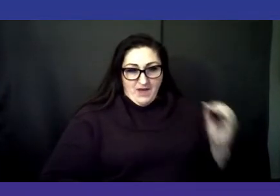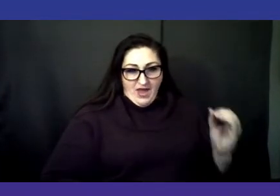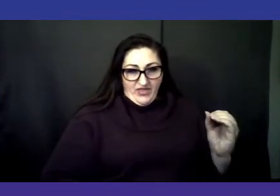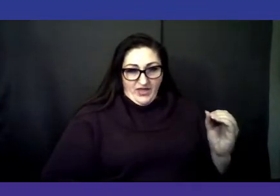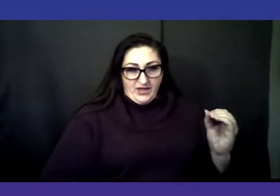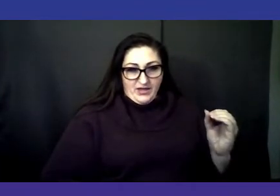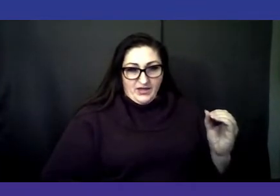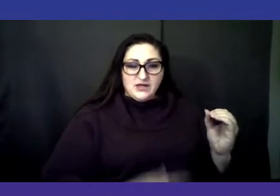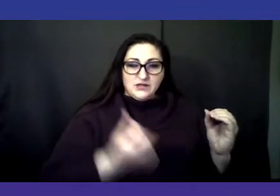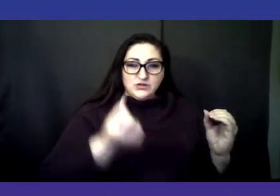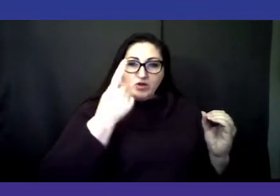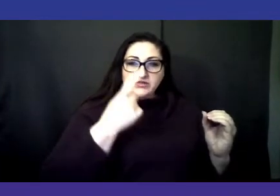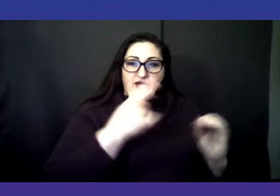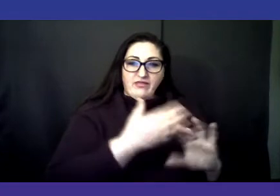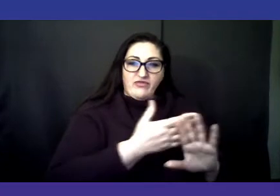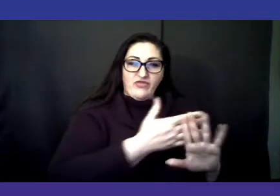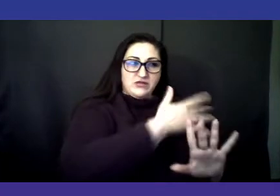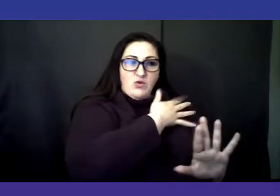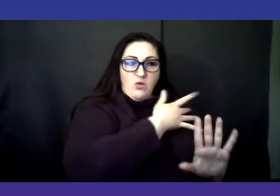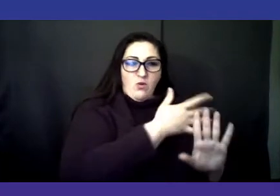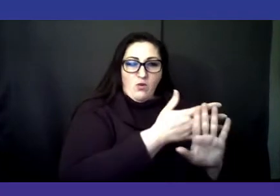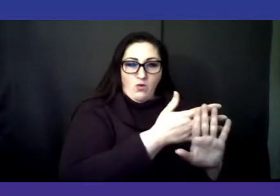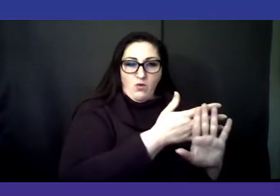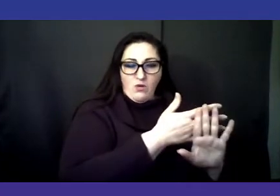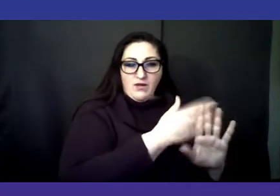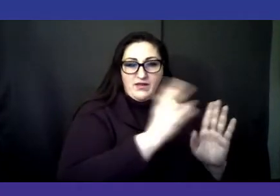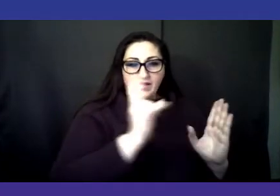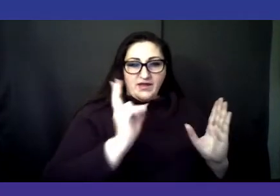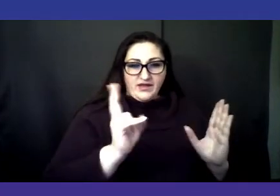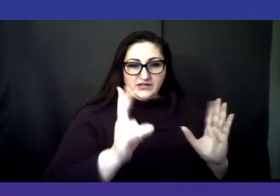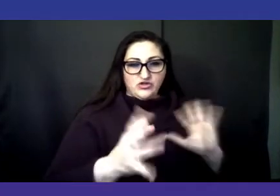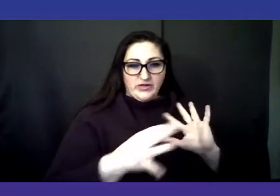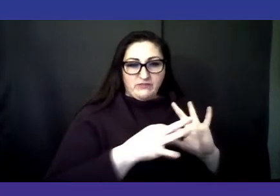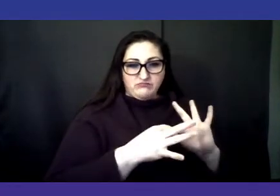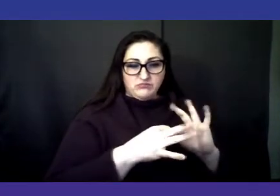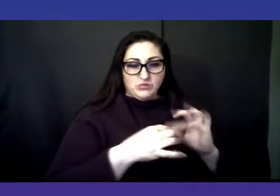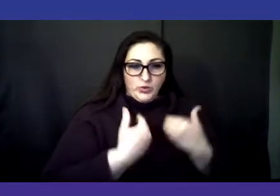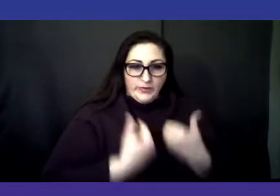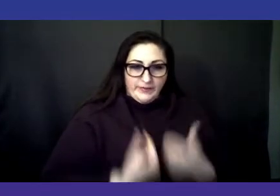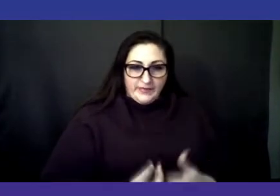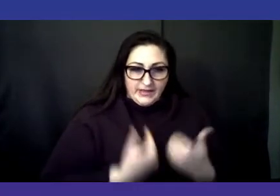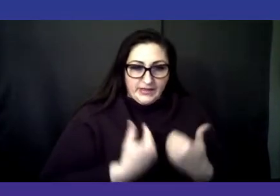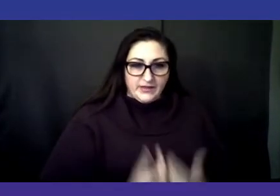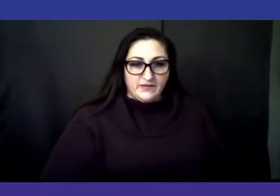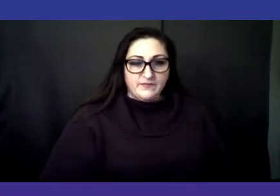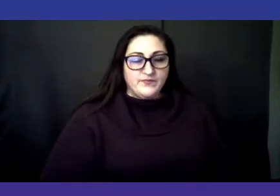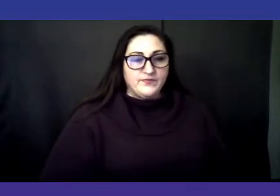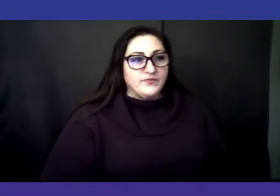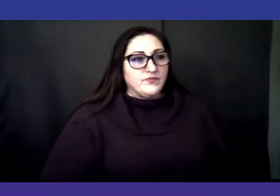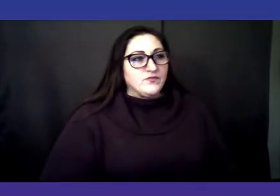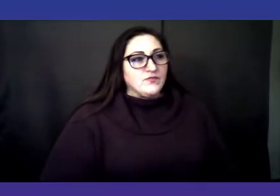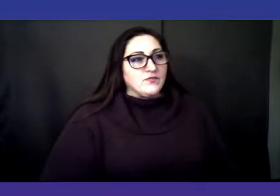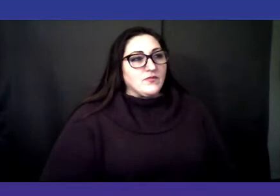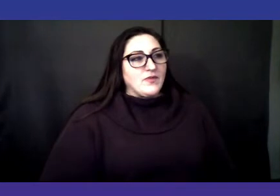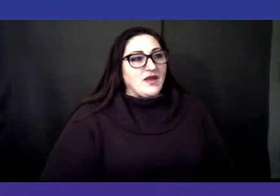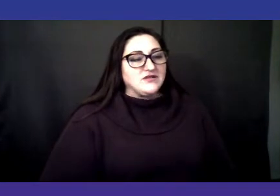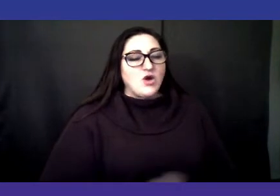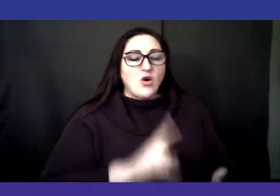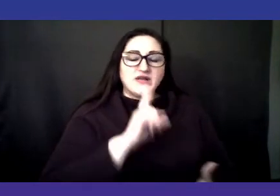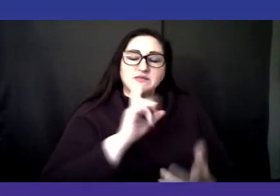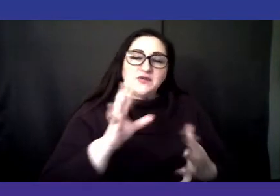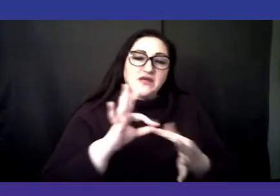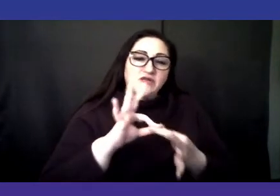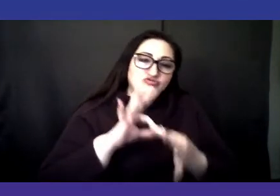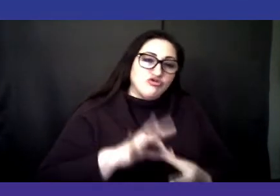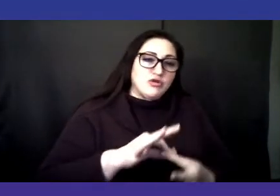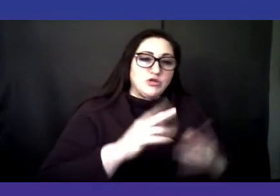so there's something too about being rooted to a place out of pain versus